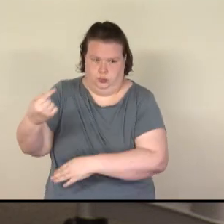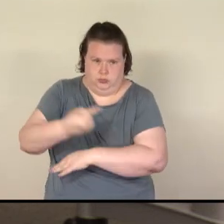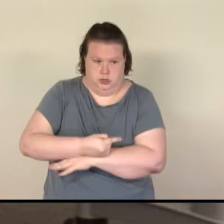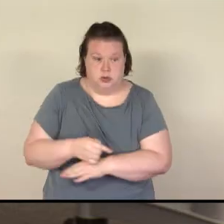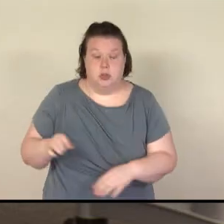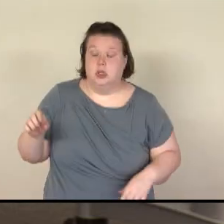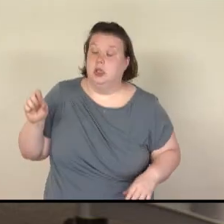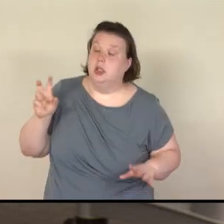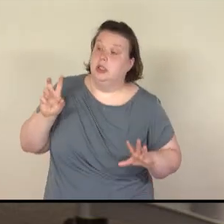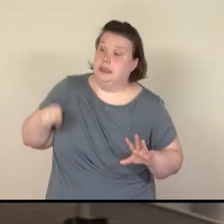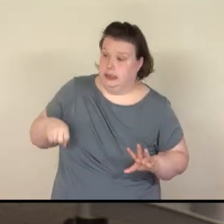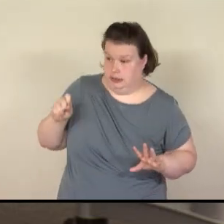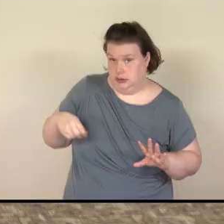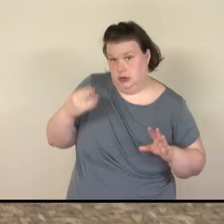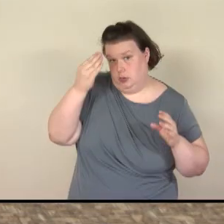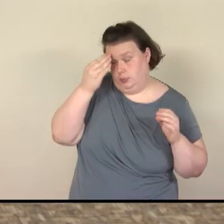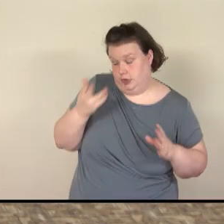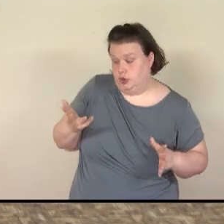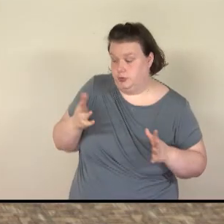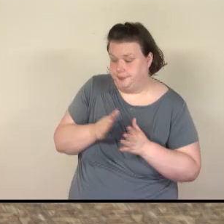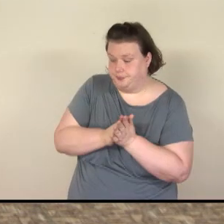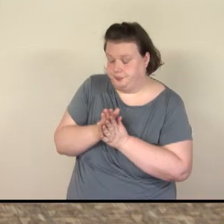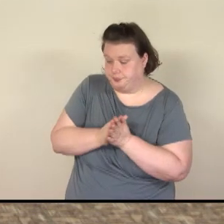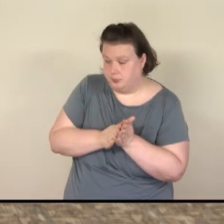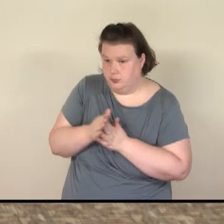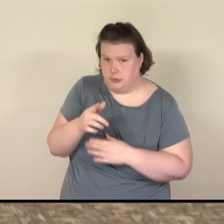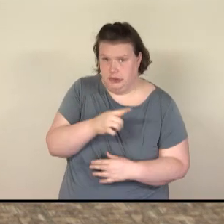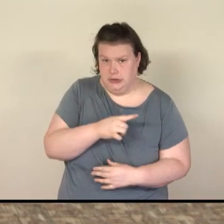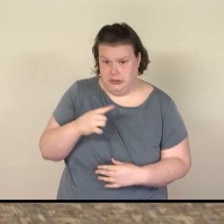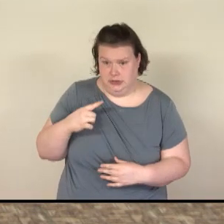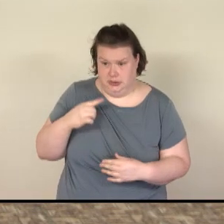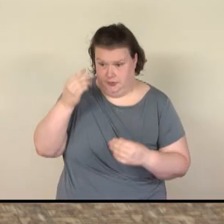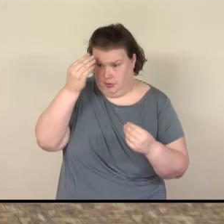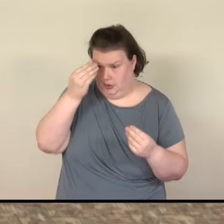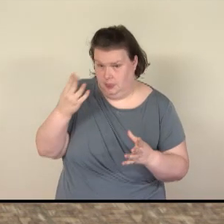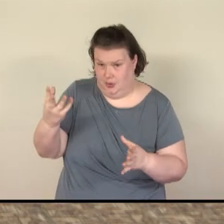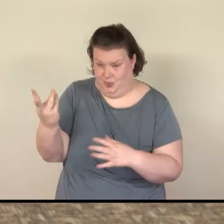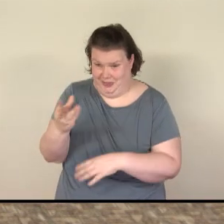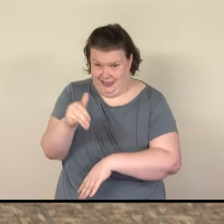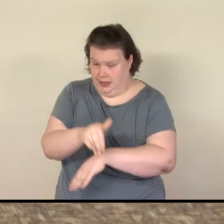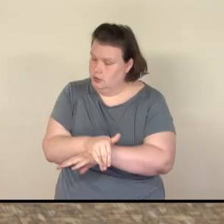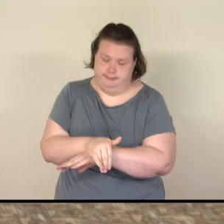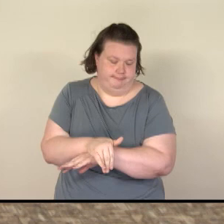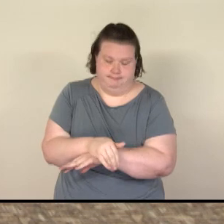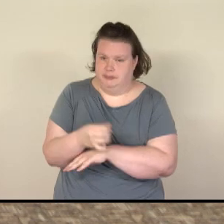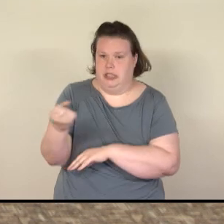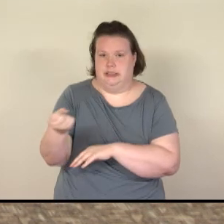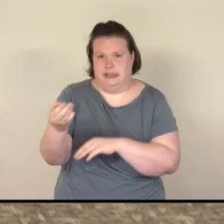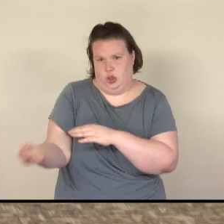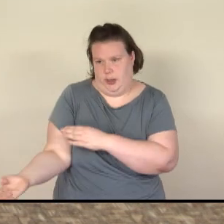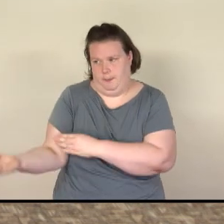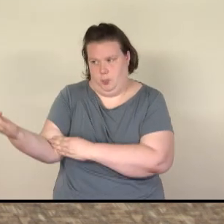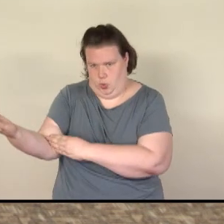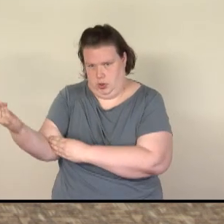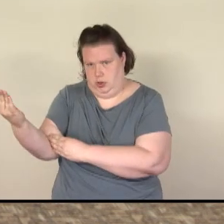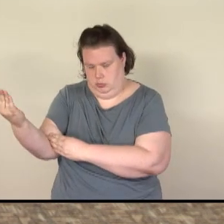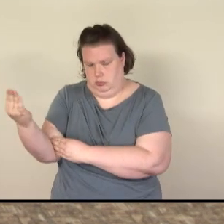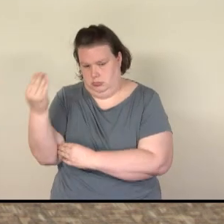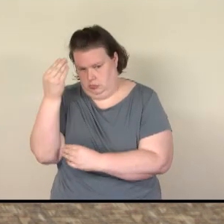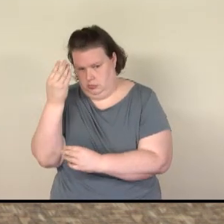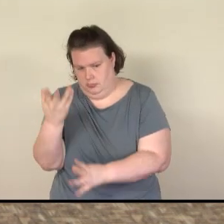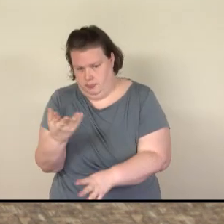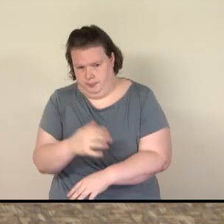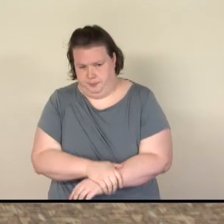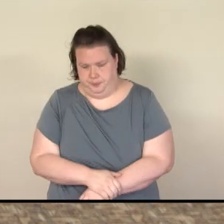Yeah, I want to mention too, I thought the legislative update was on Wednesday night, but it's actually on Saturday morning.